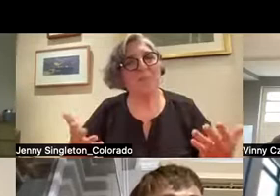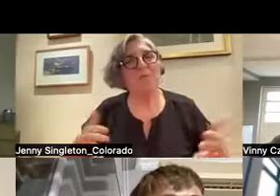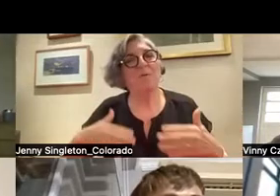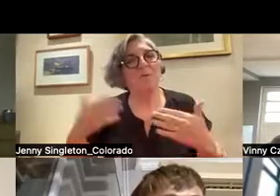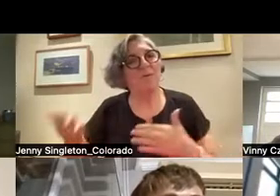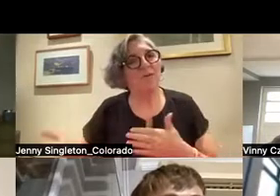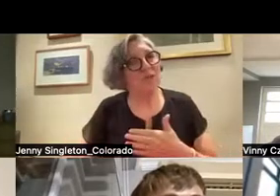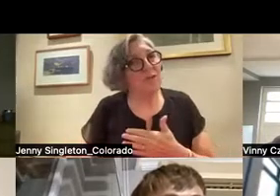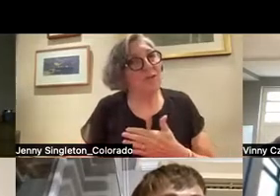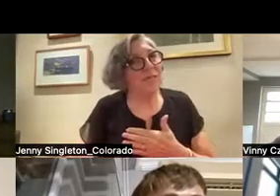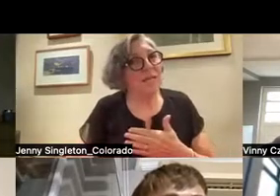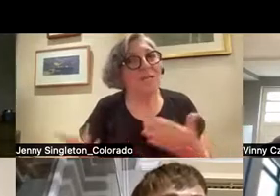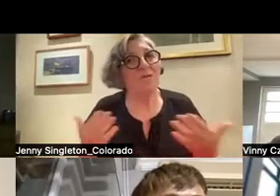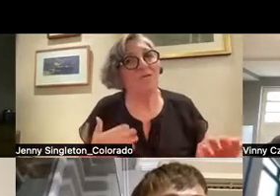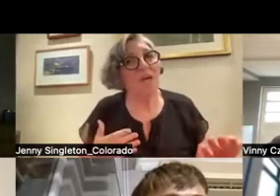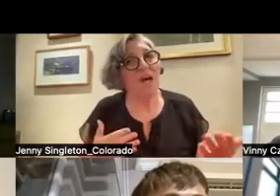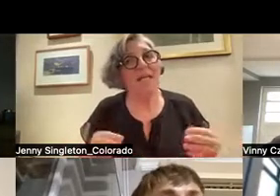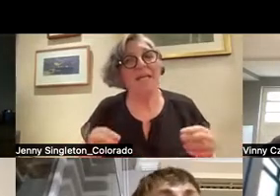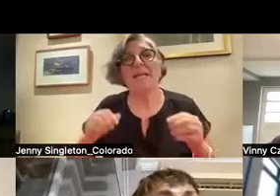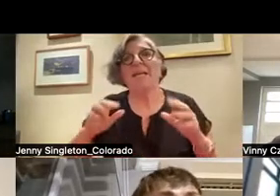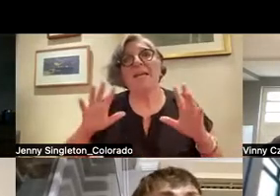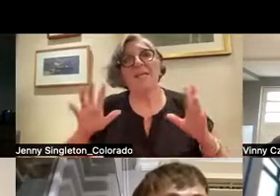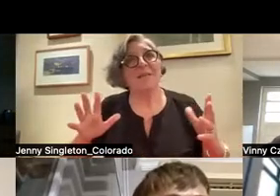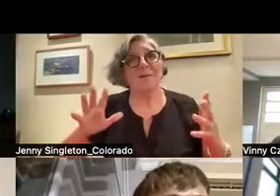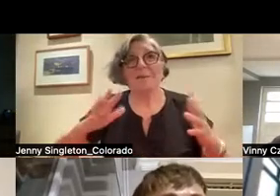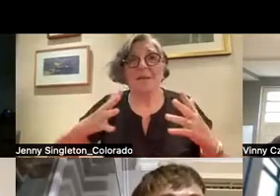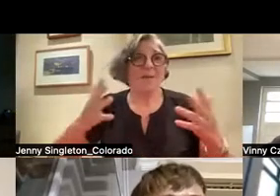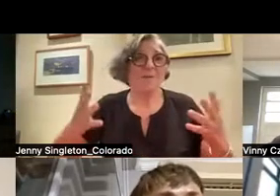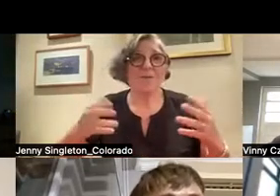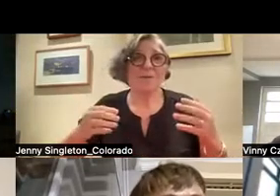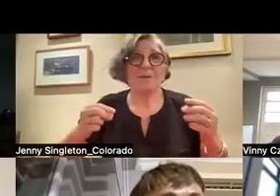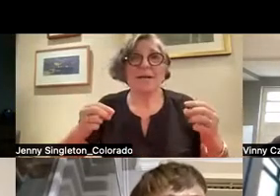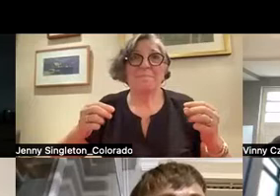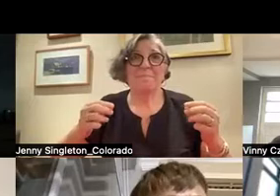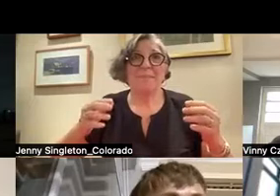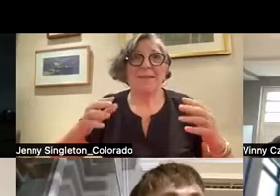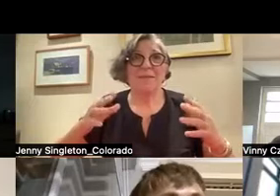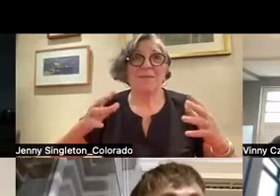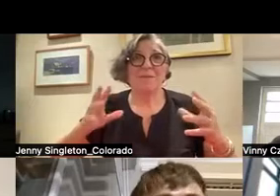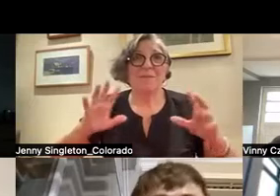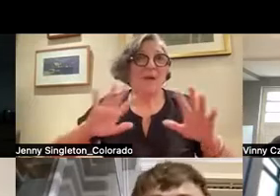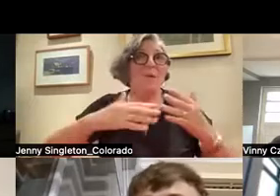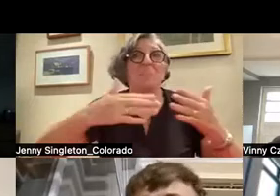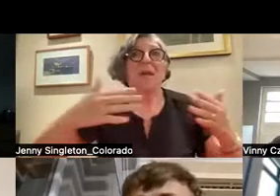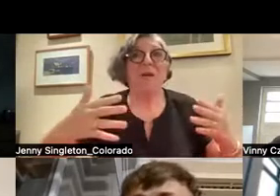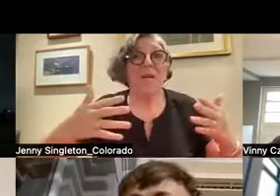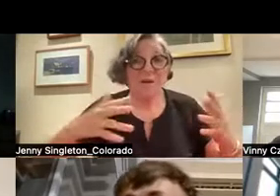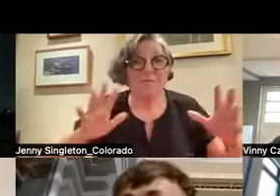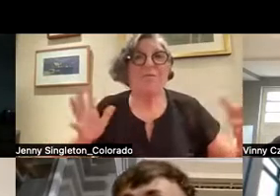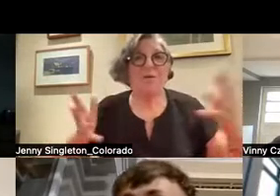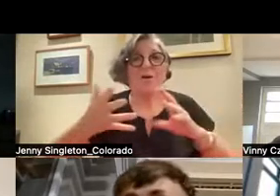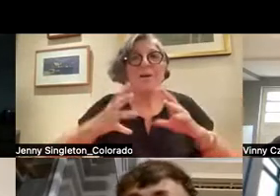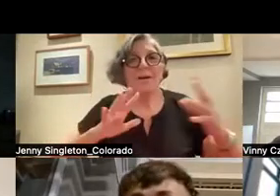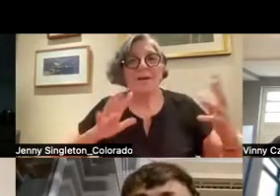deaf people, whether they should use a sign language or not. And so those are, so that would be a